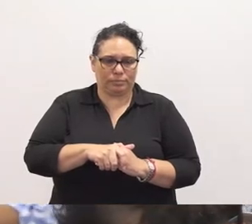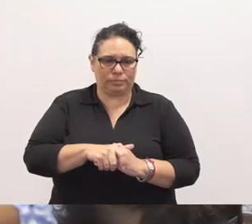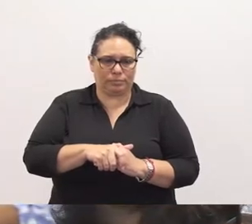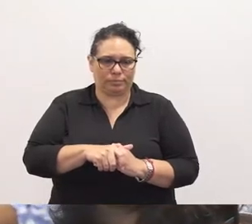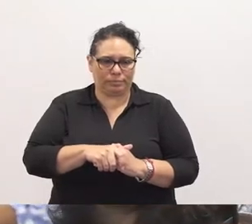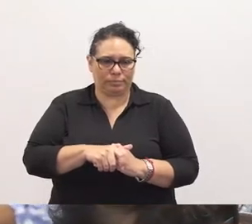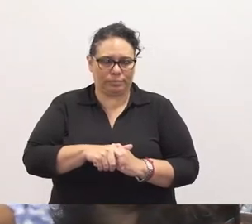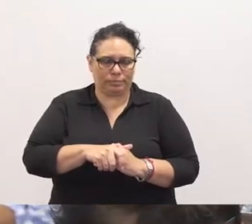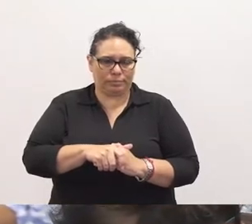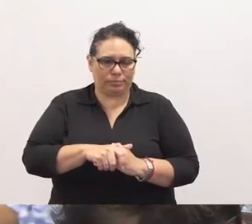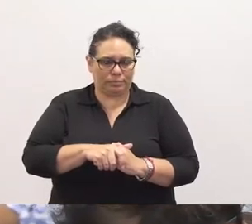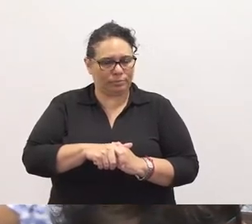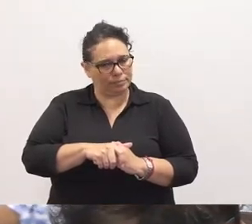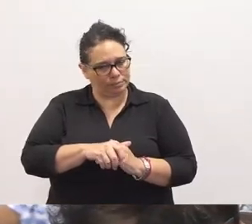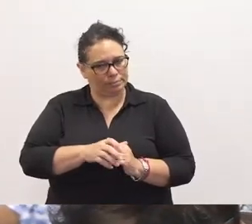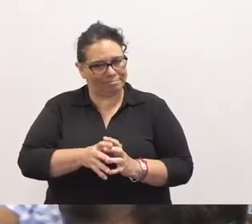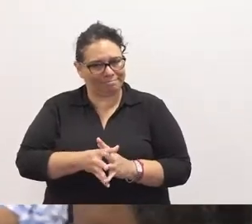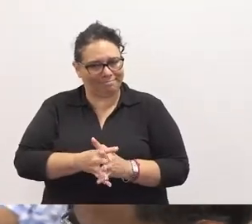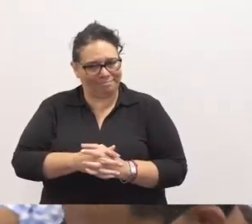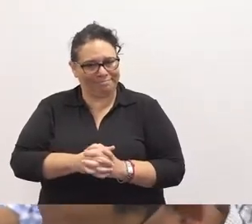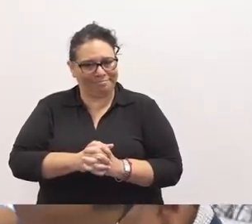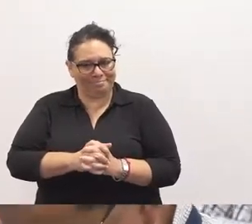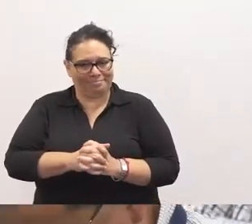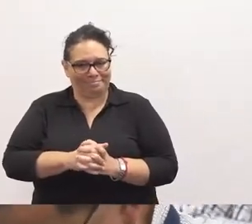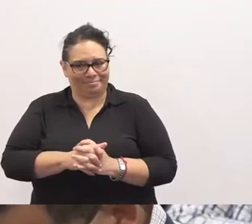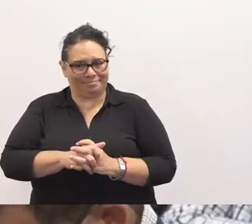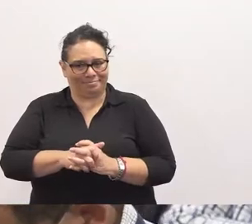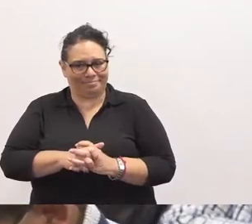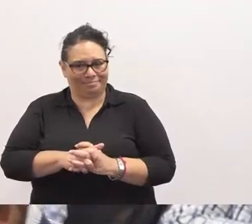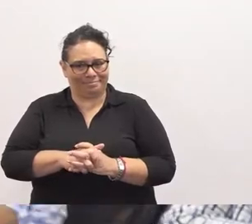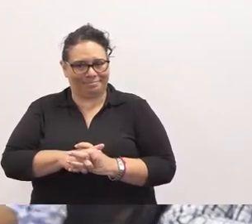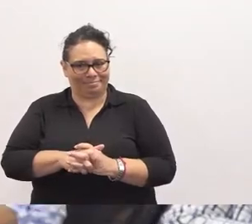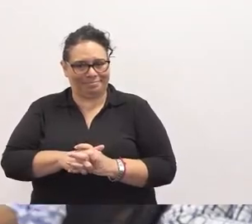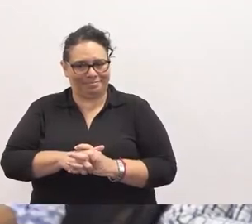sahakom CAC.